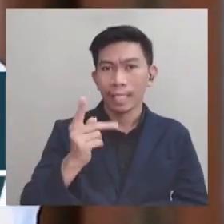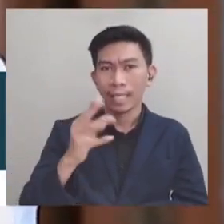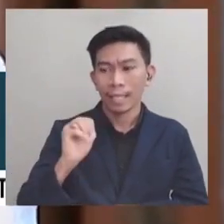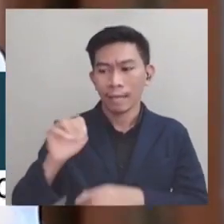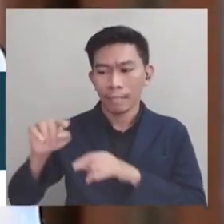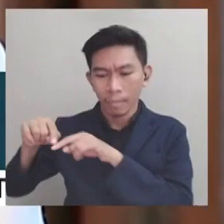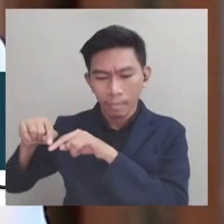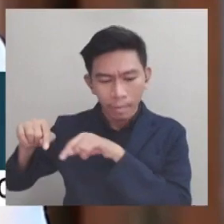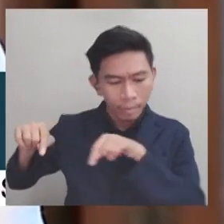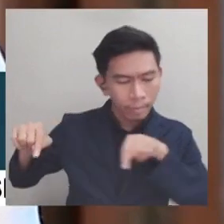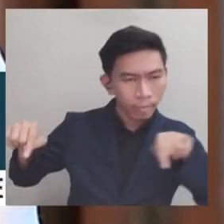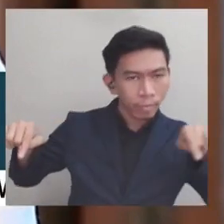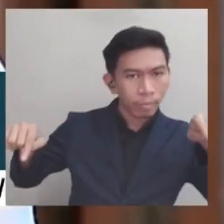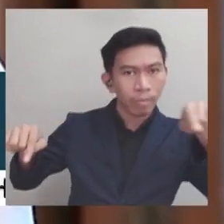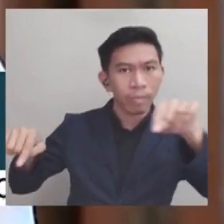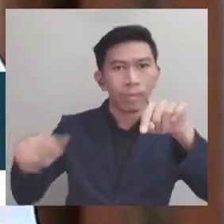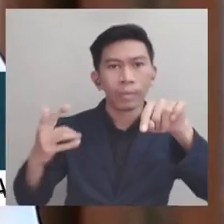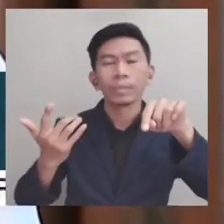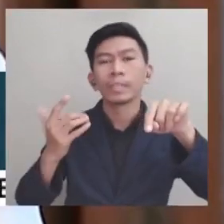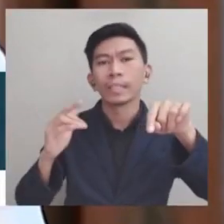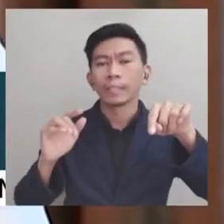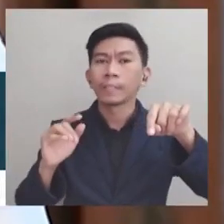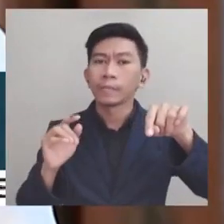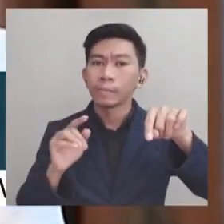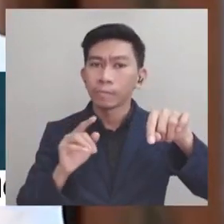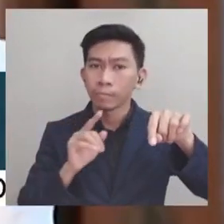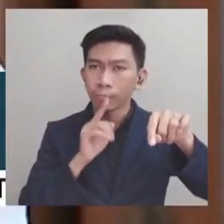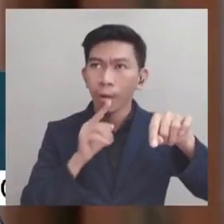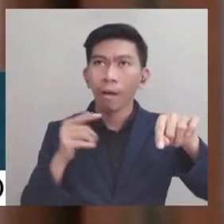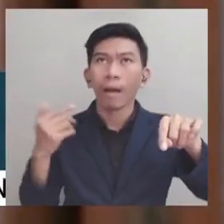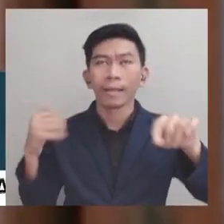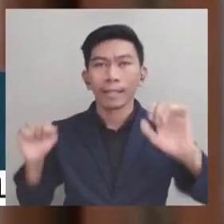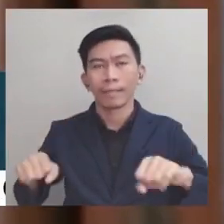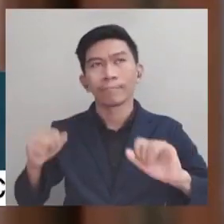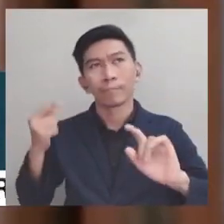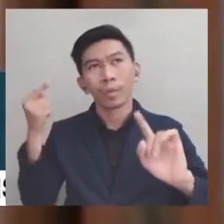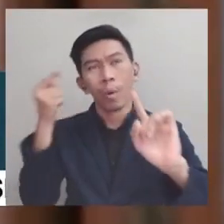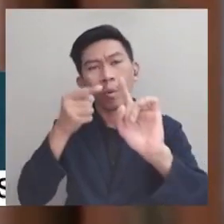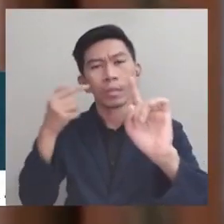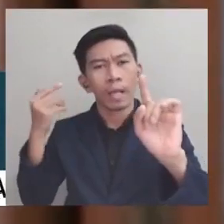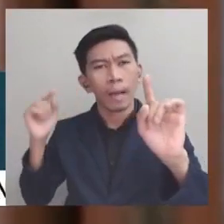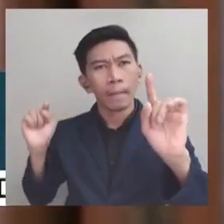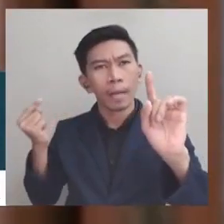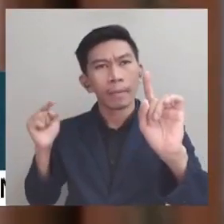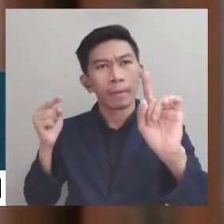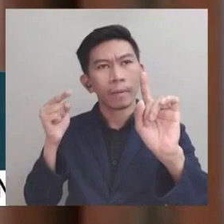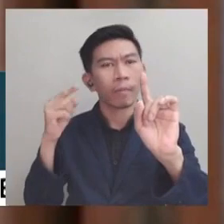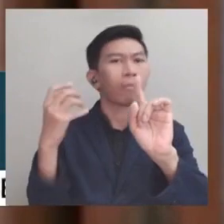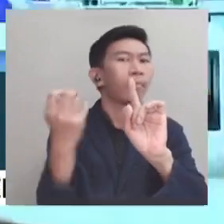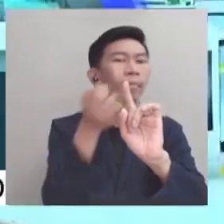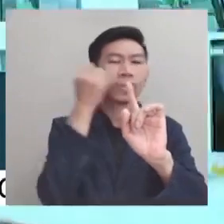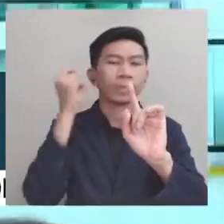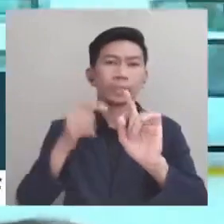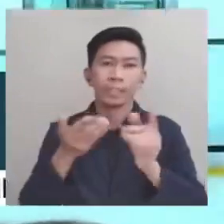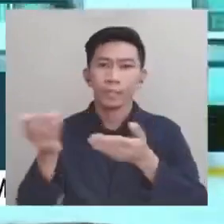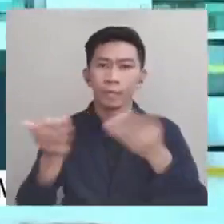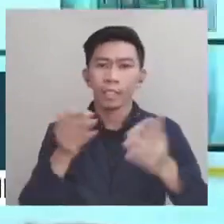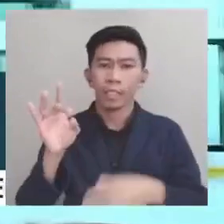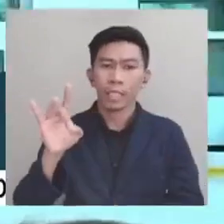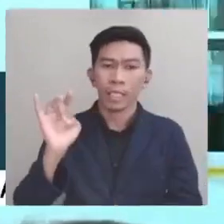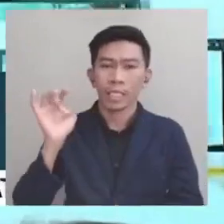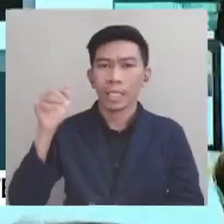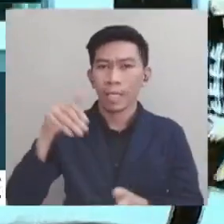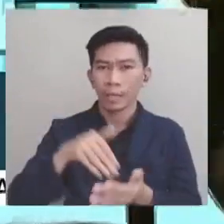viaduct structures, we will be a step closer to our goal of serving around 800,000 commuters